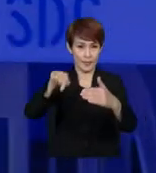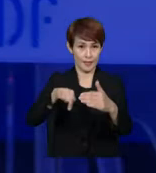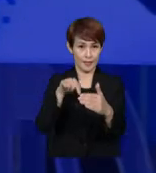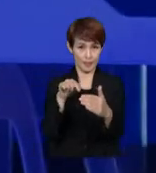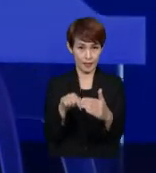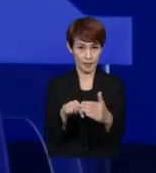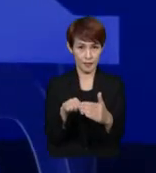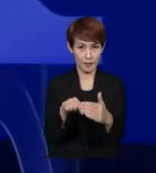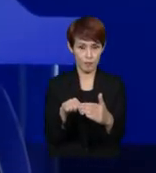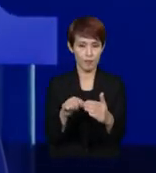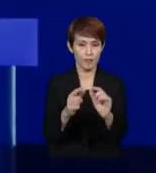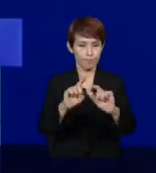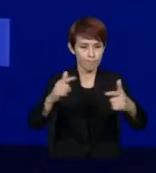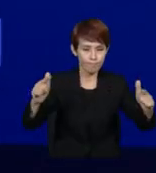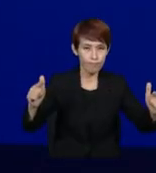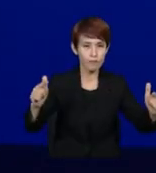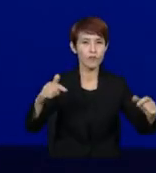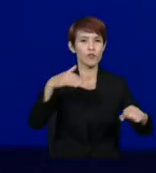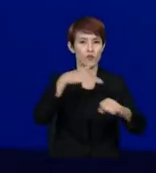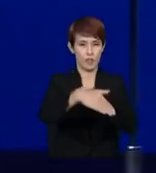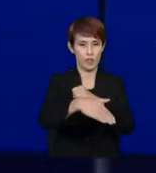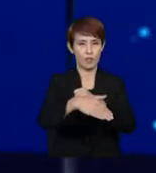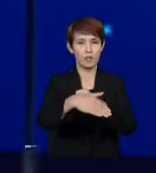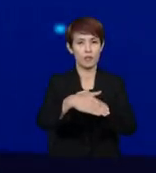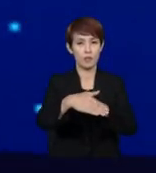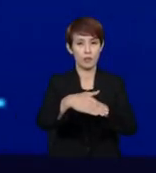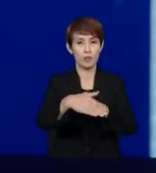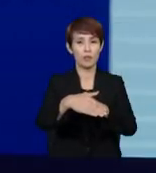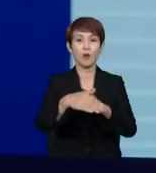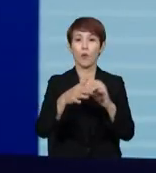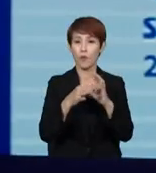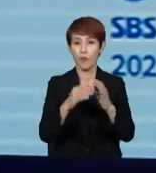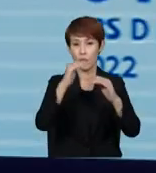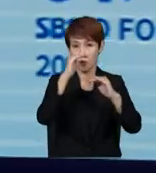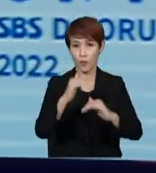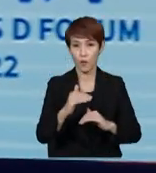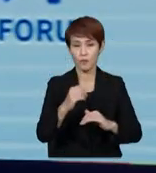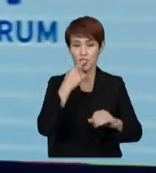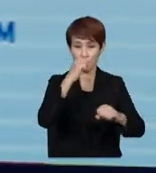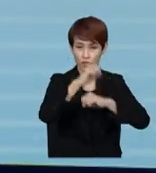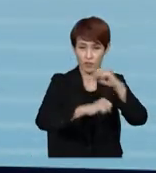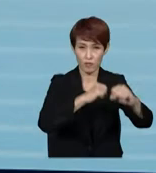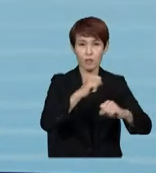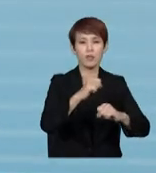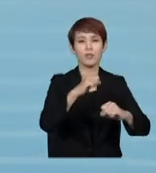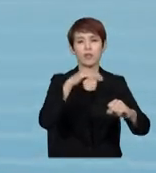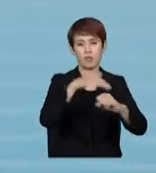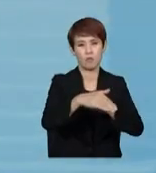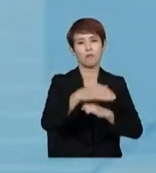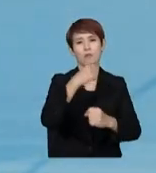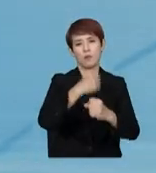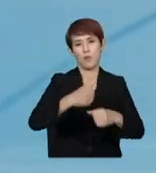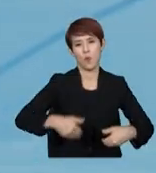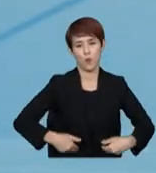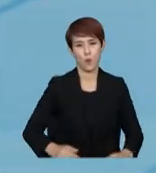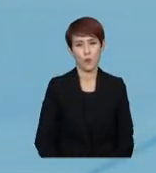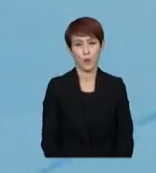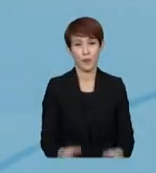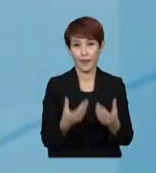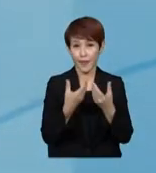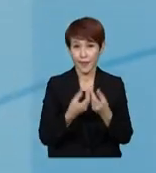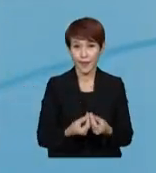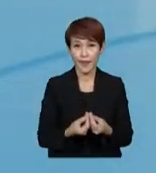pluralism, debates, and maybe even a form of democracy. Now, when you mention this, when you say, for instance, we should have